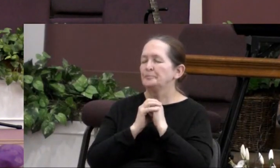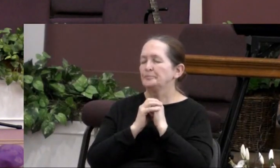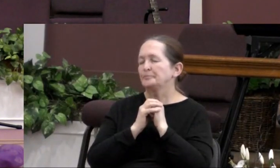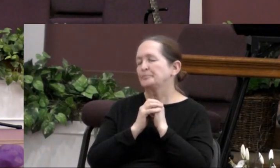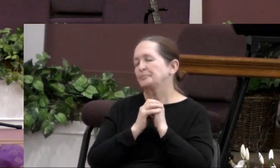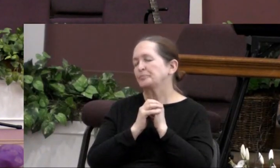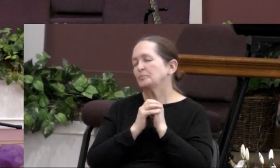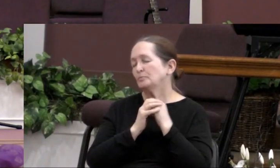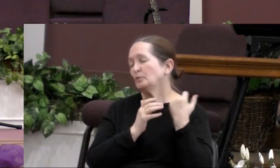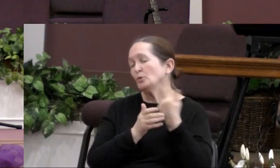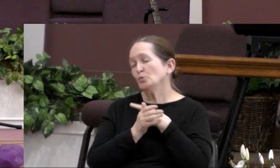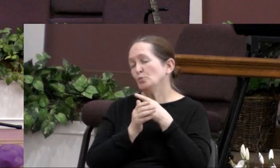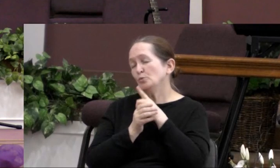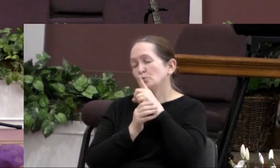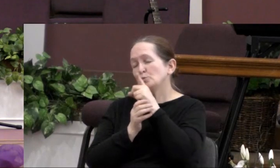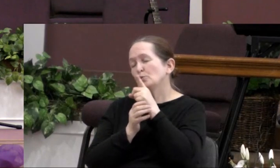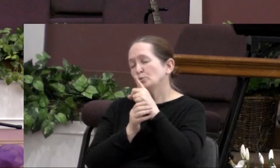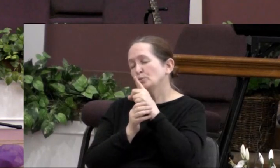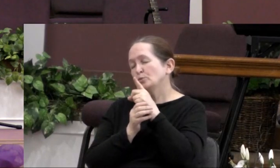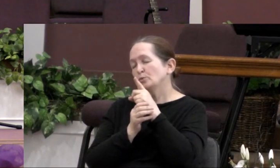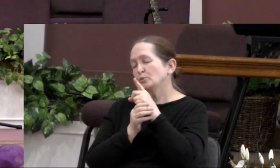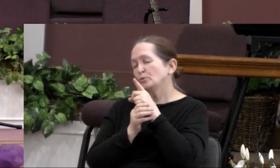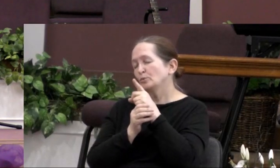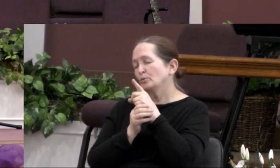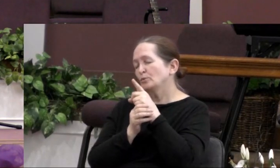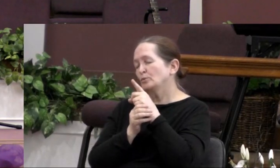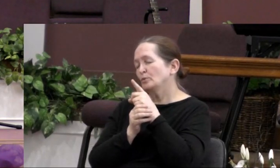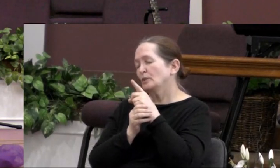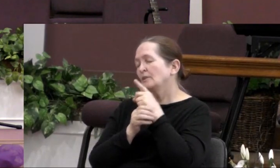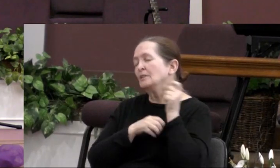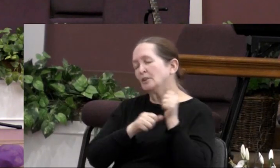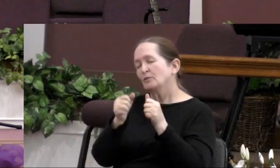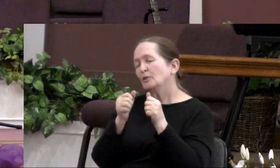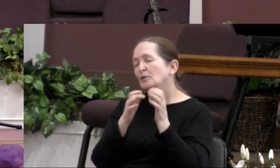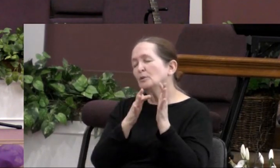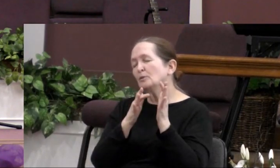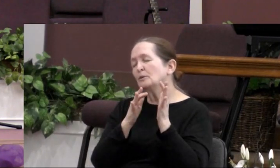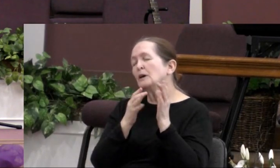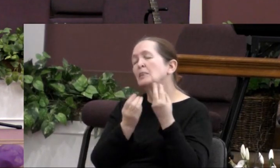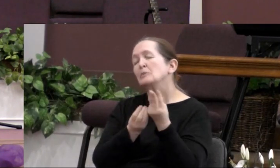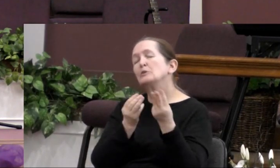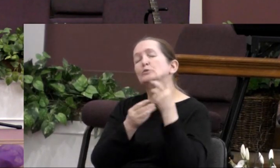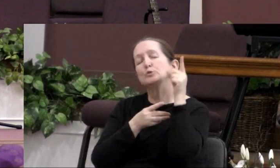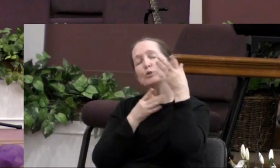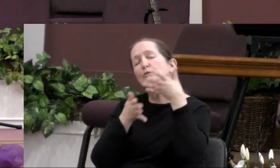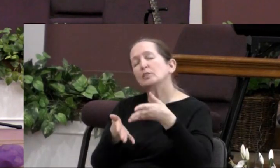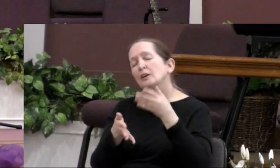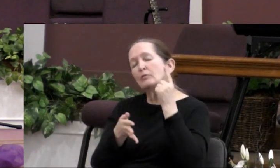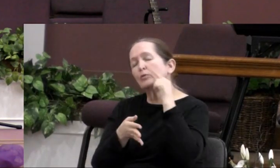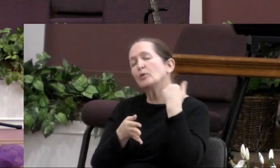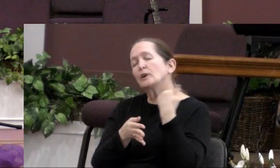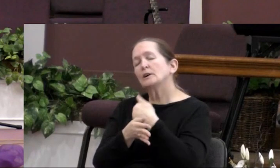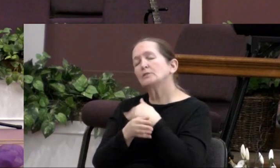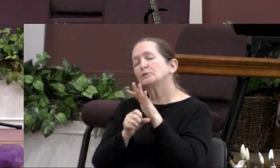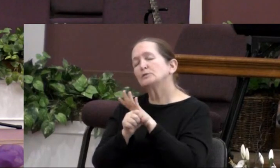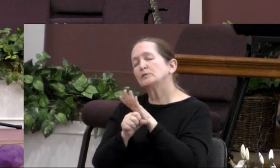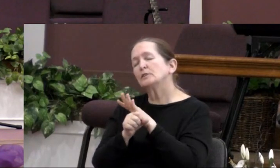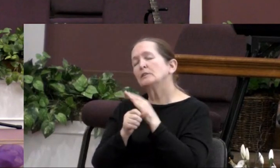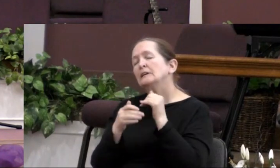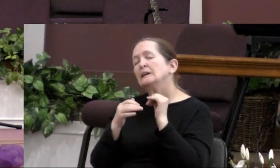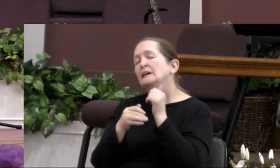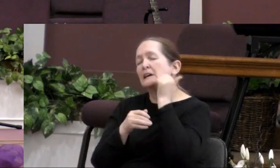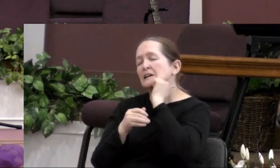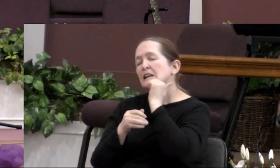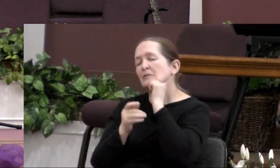But have we truly picked up the ministry that you have left for us to fulfill in our daily lives, where